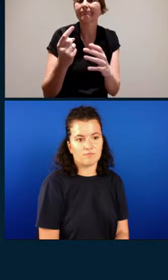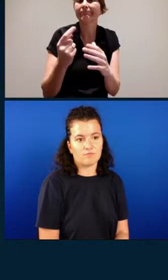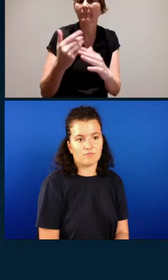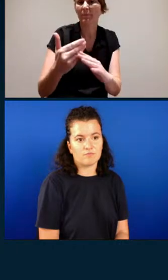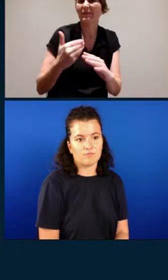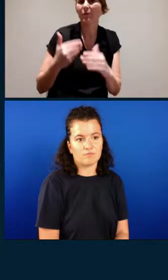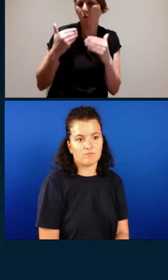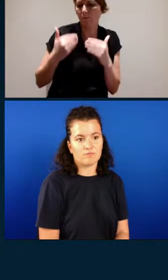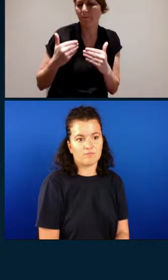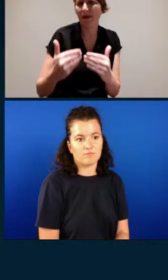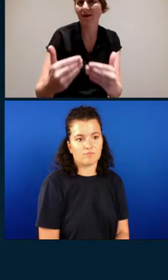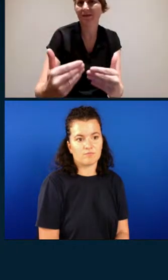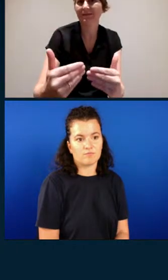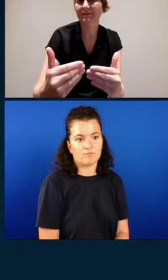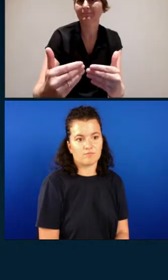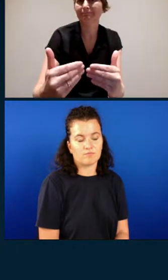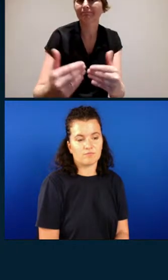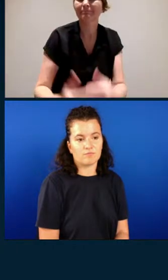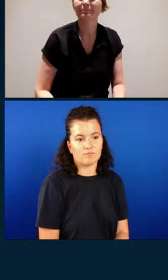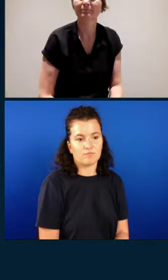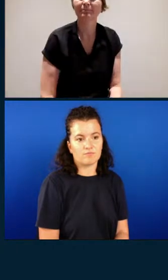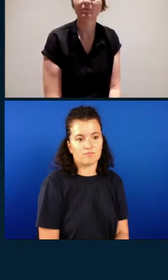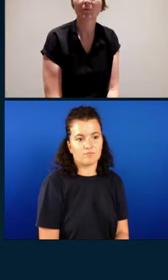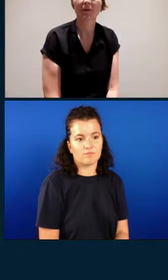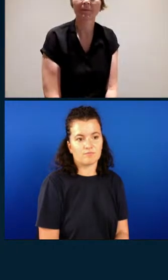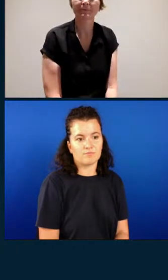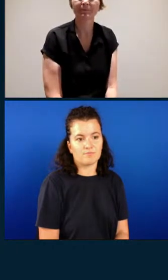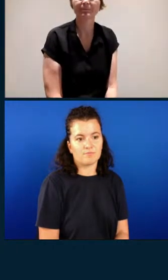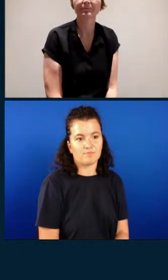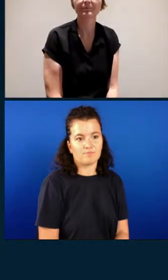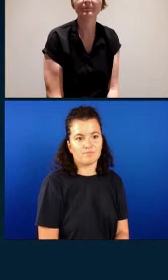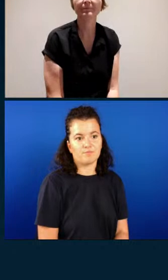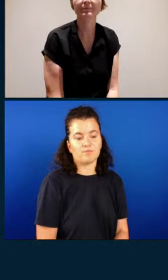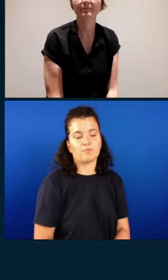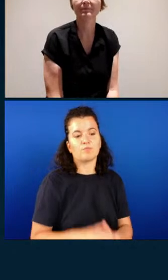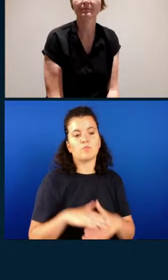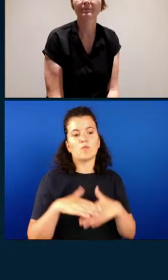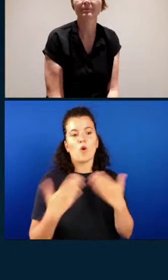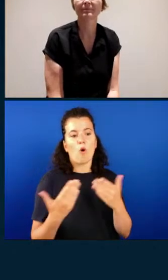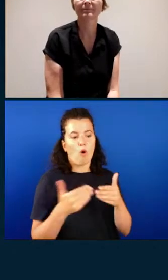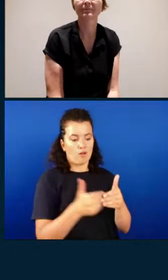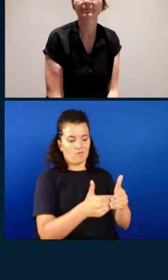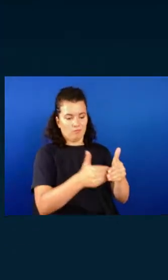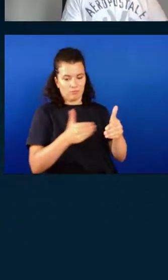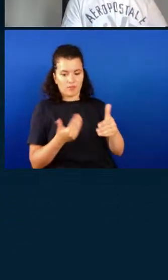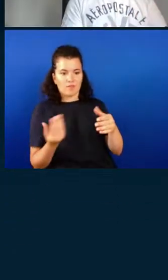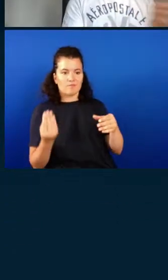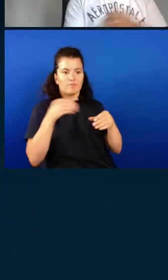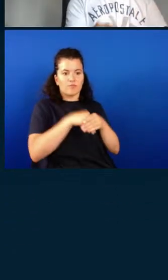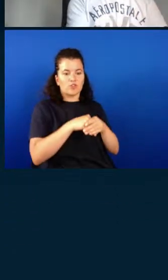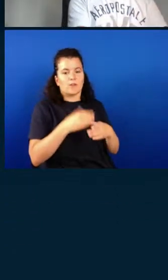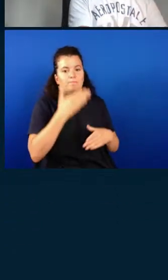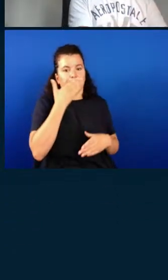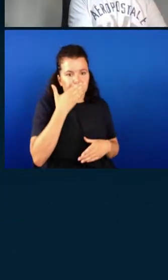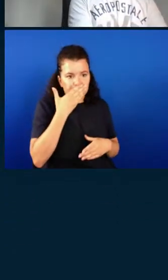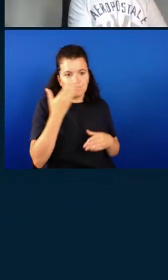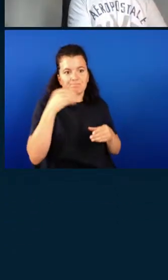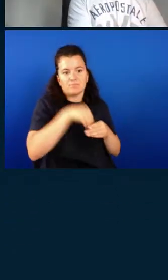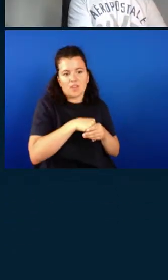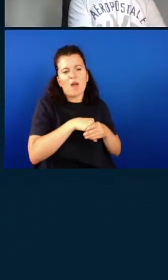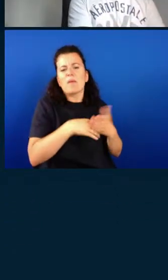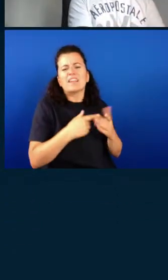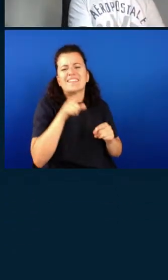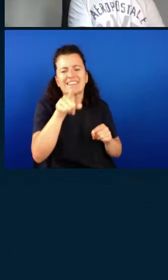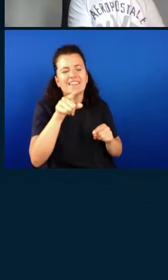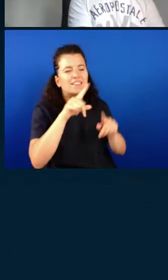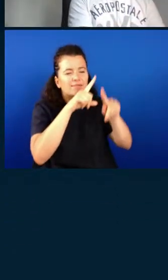there was some mishap which happened that installed it in another organization. You can see the organization details, etc. So